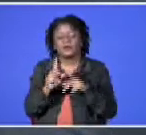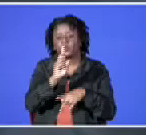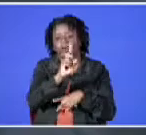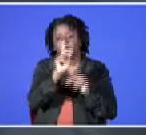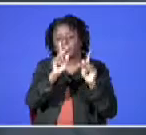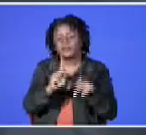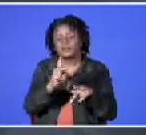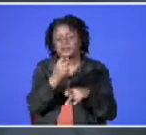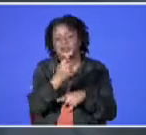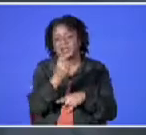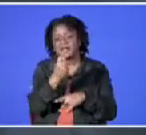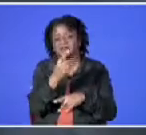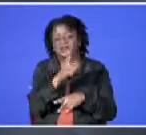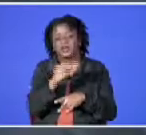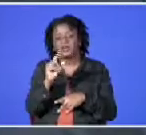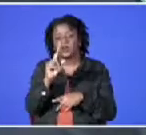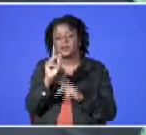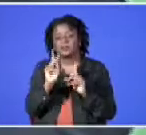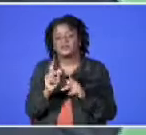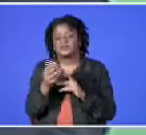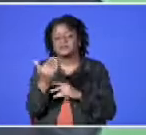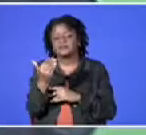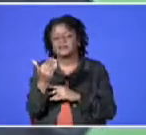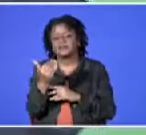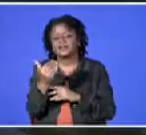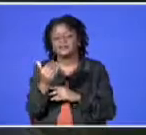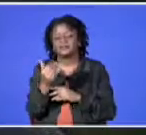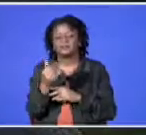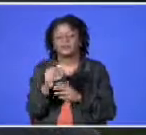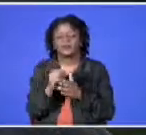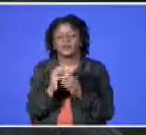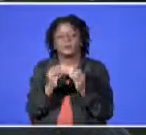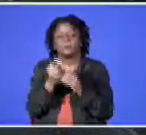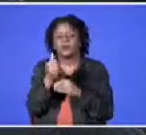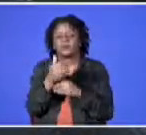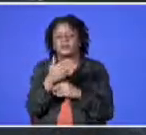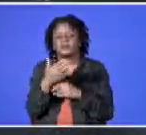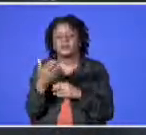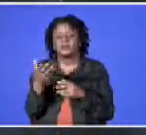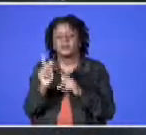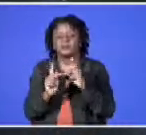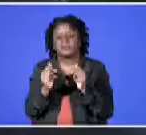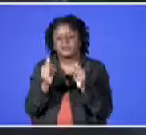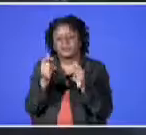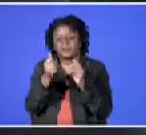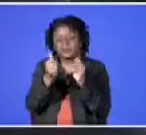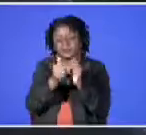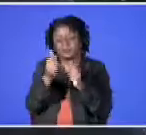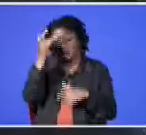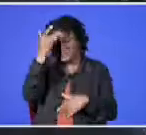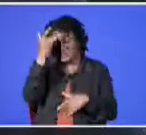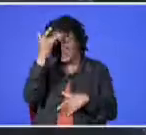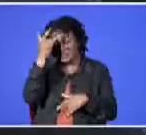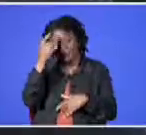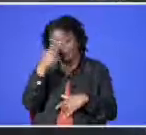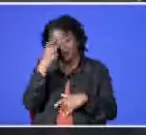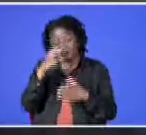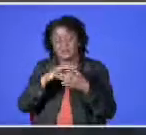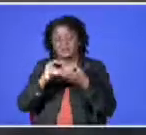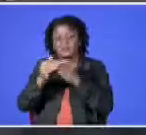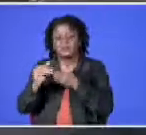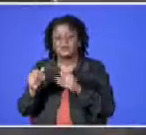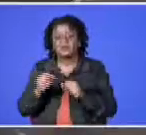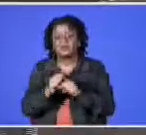one at 15. Sands says most cases of the virus have occurred as a result of community transmission, with just 1 imported case,